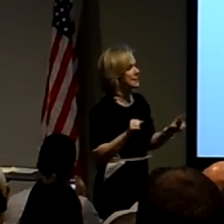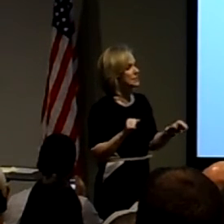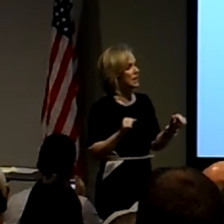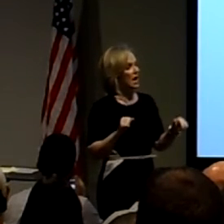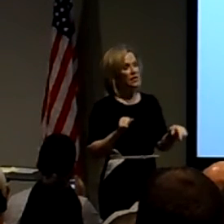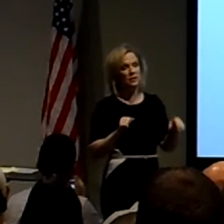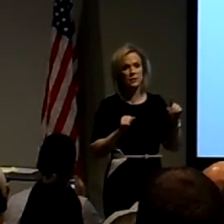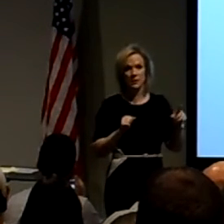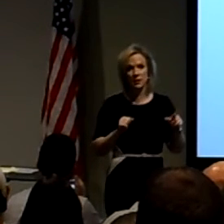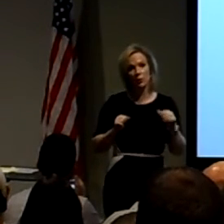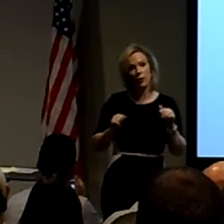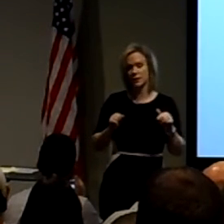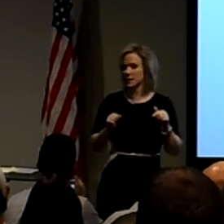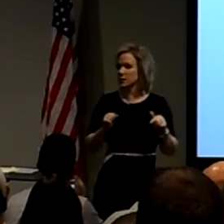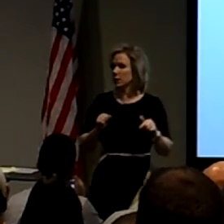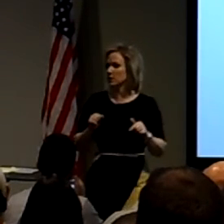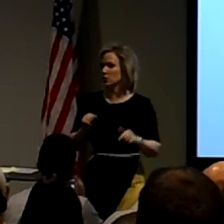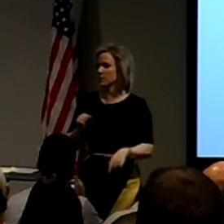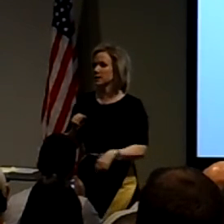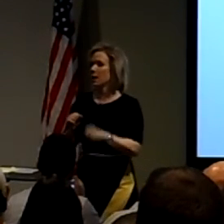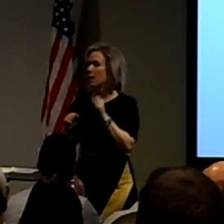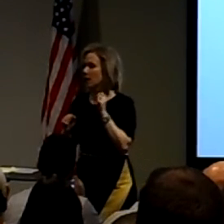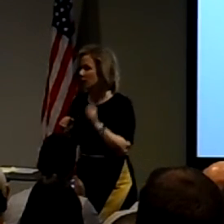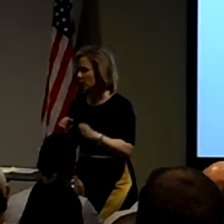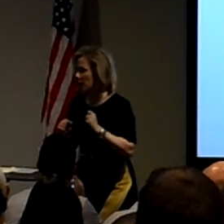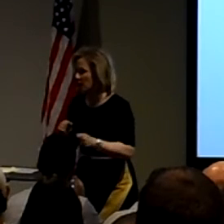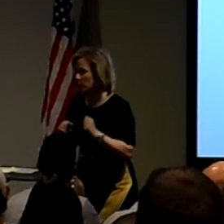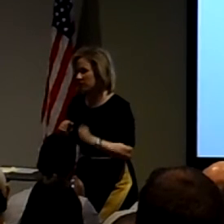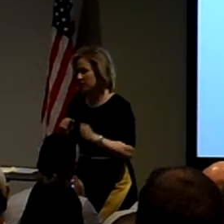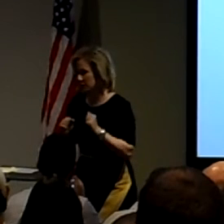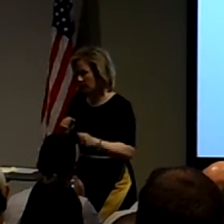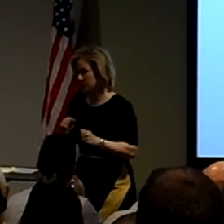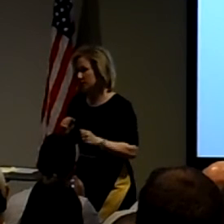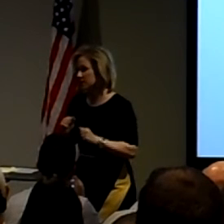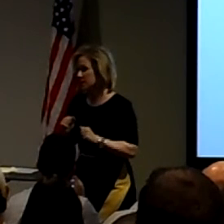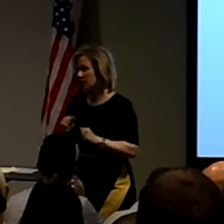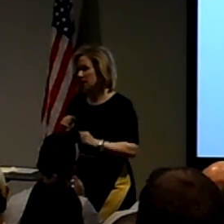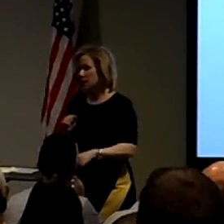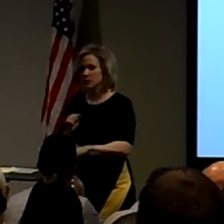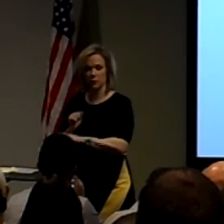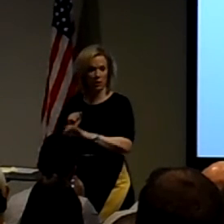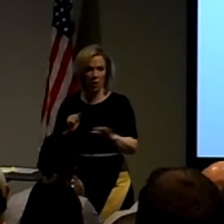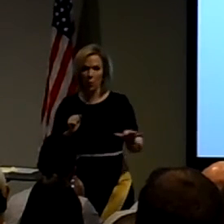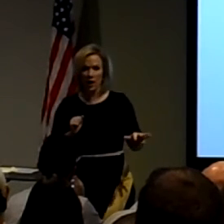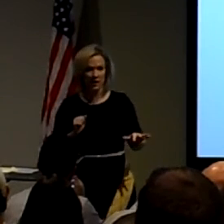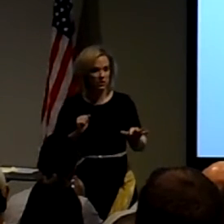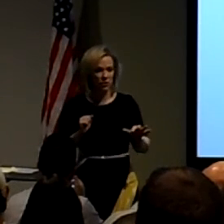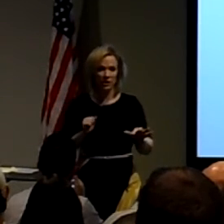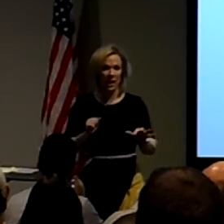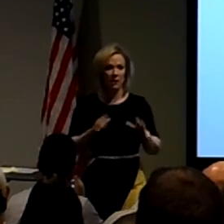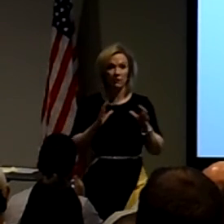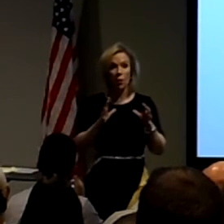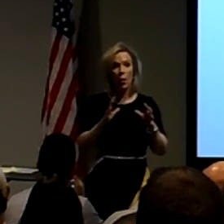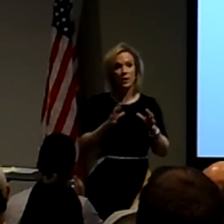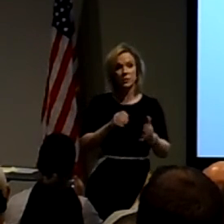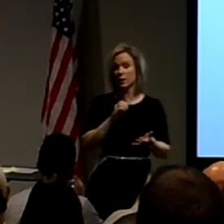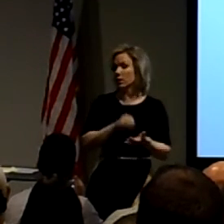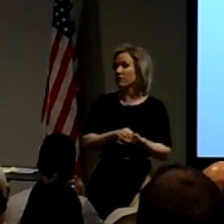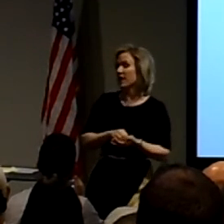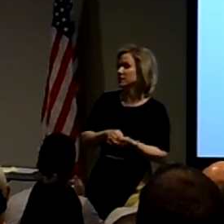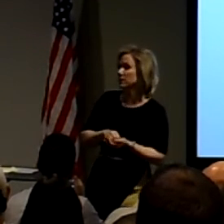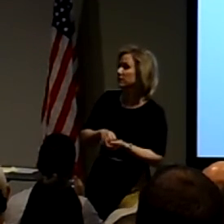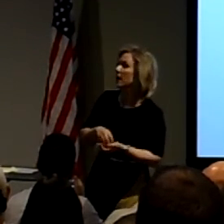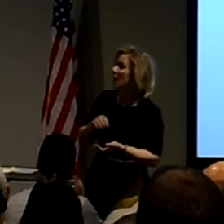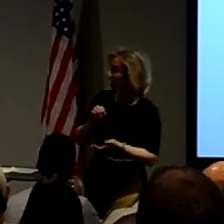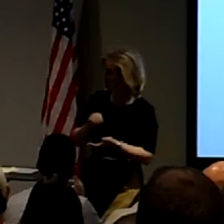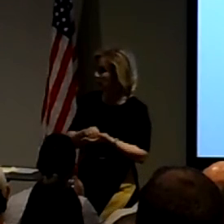buses. Cincinnati did 16.6 million trips on 350 buses. So no way that you look at it avoids